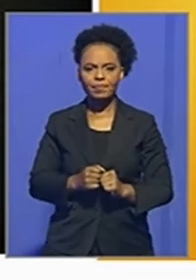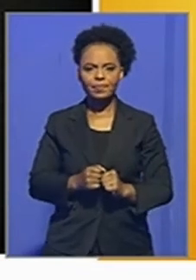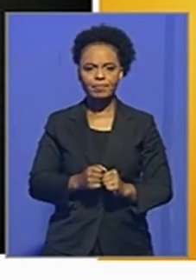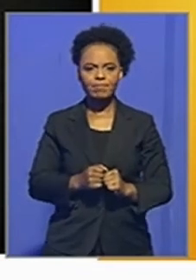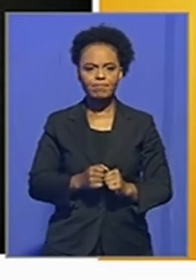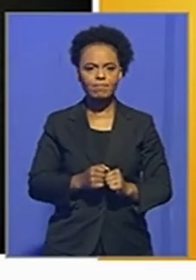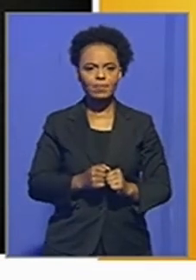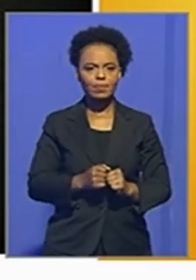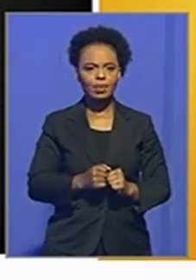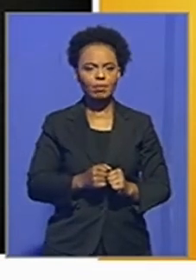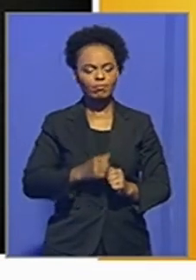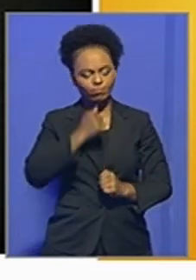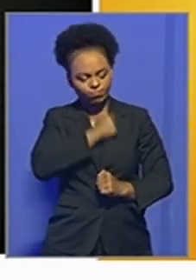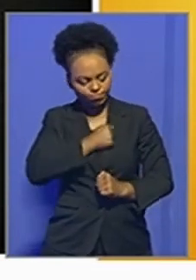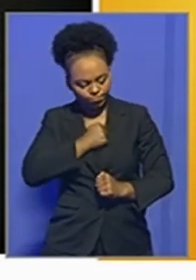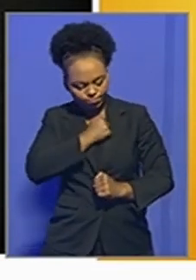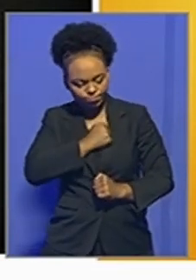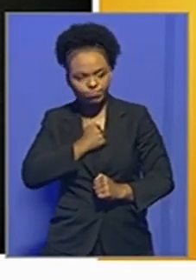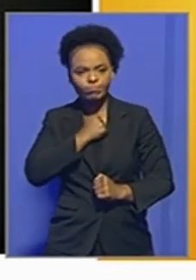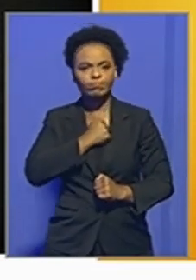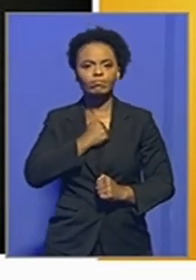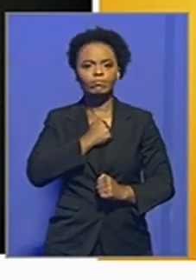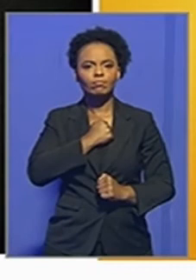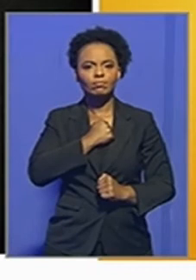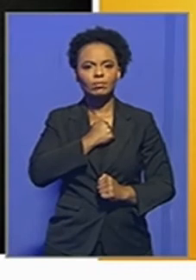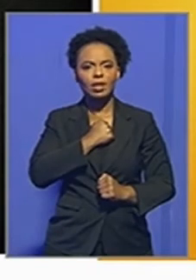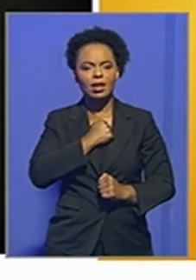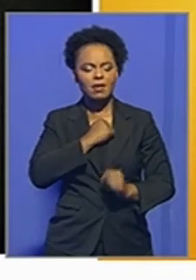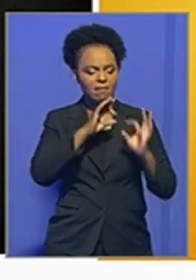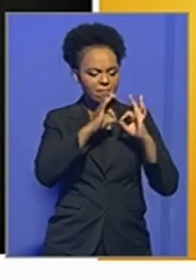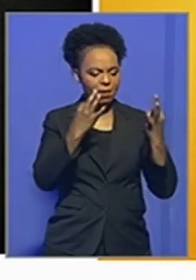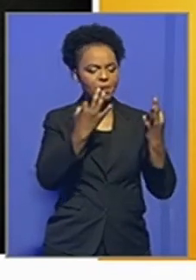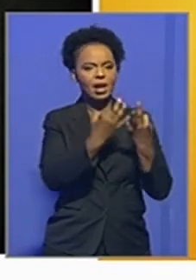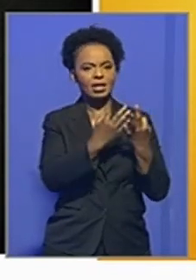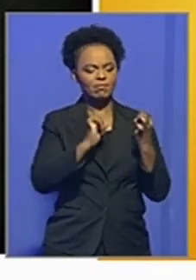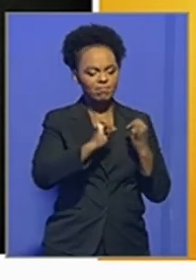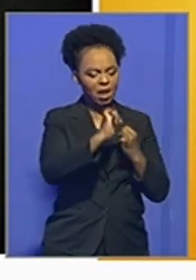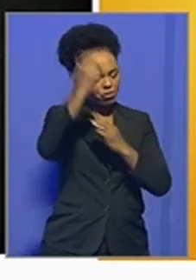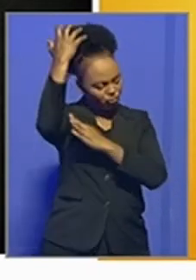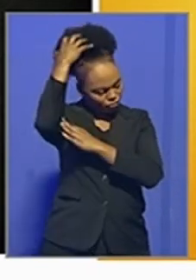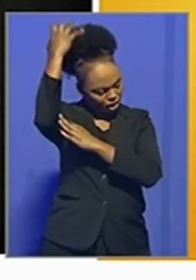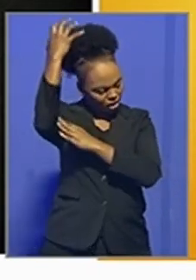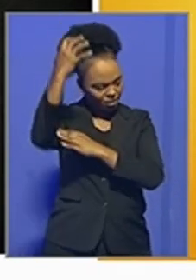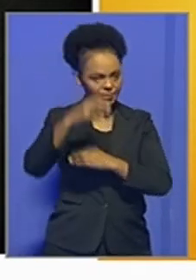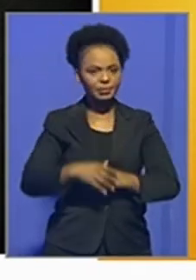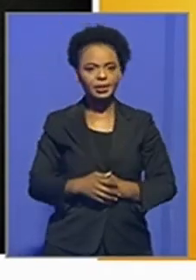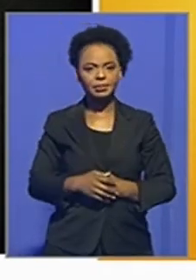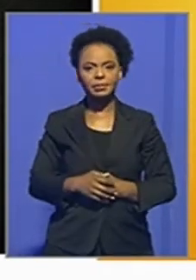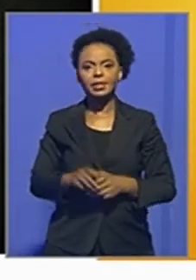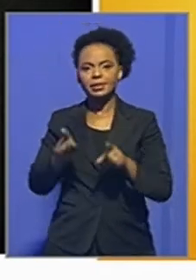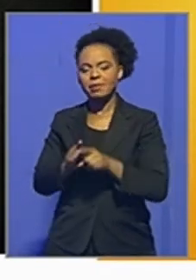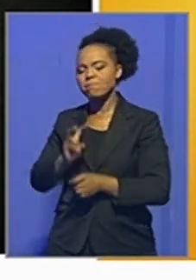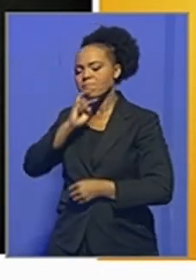royal family at large, and also in particular to Prince